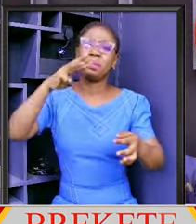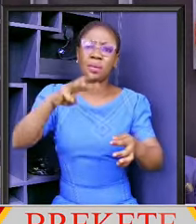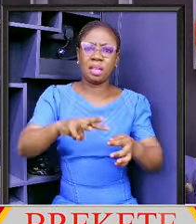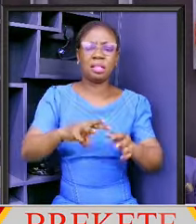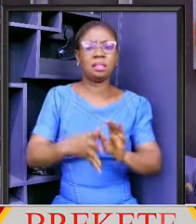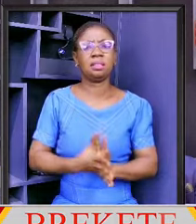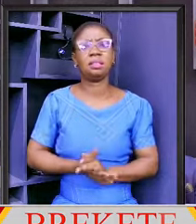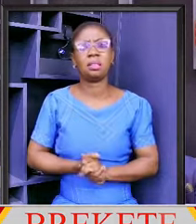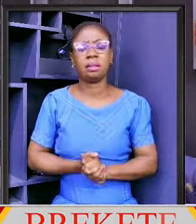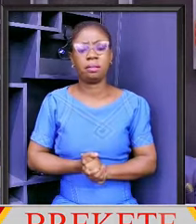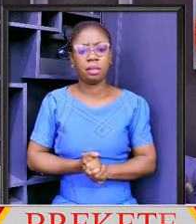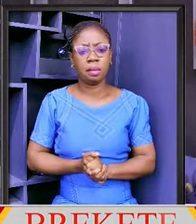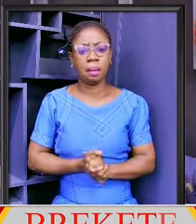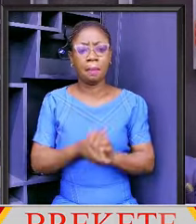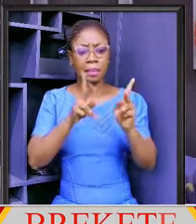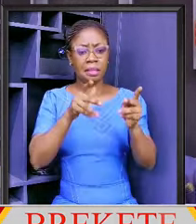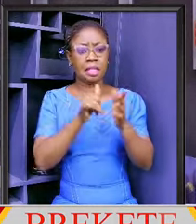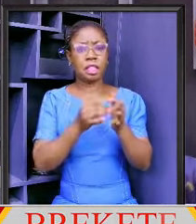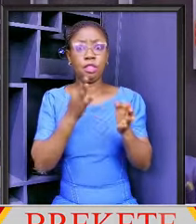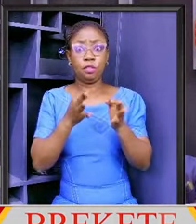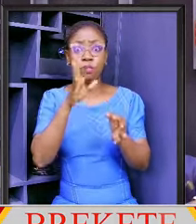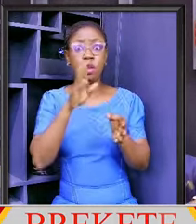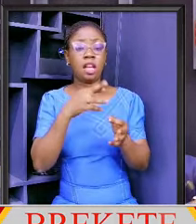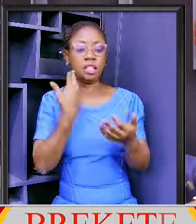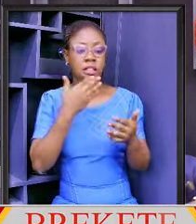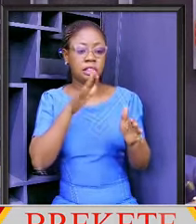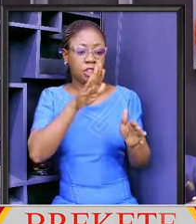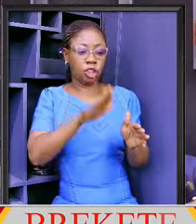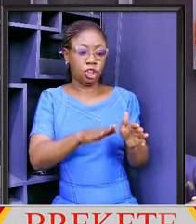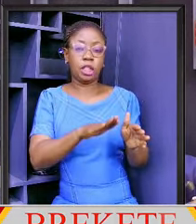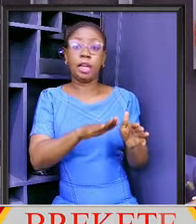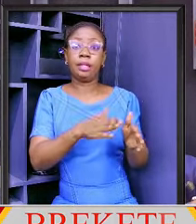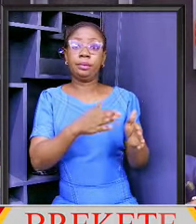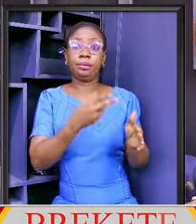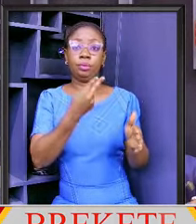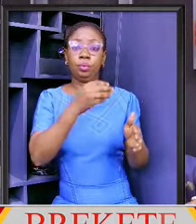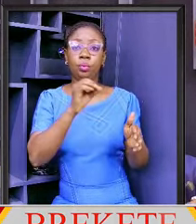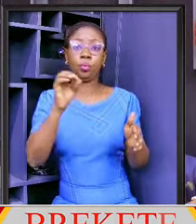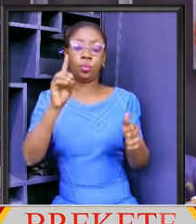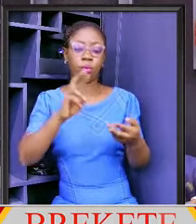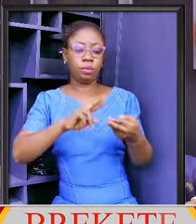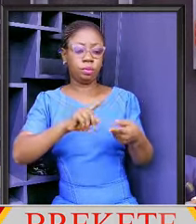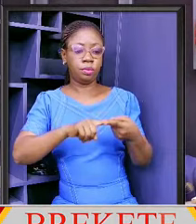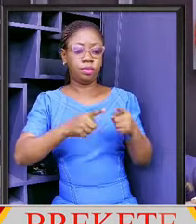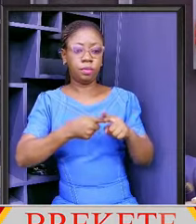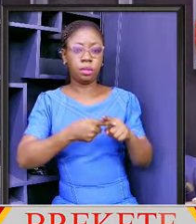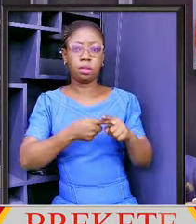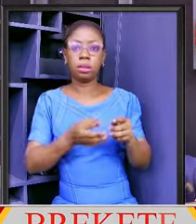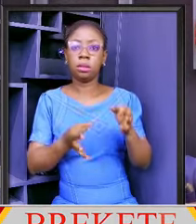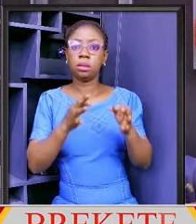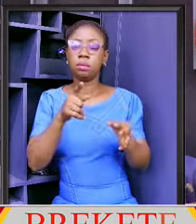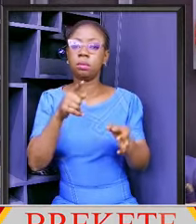Person, wait, if you be in childhood friend, if you know they suffer, you and I no go settle.